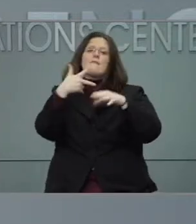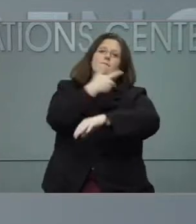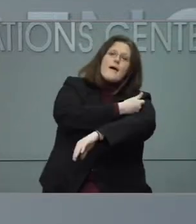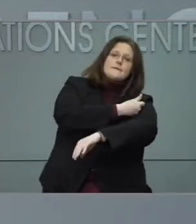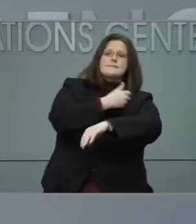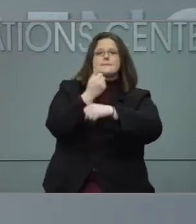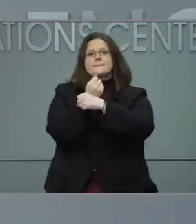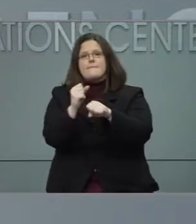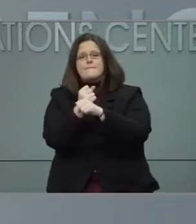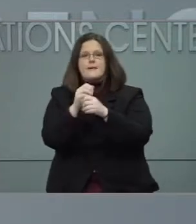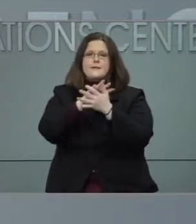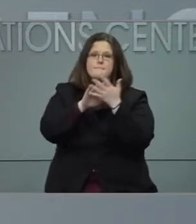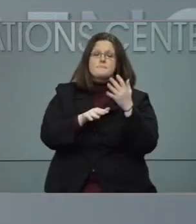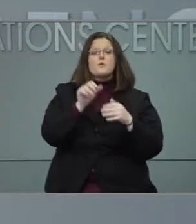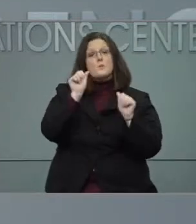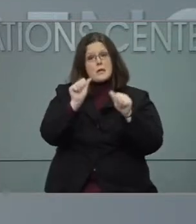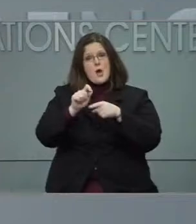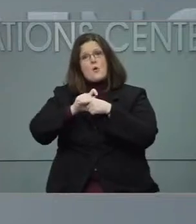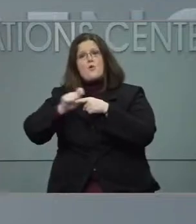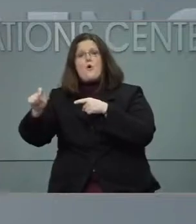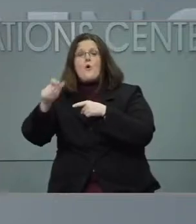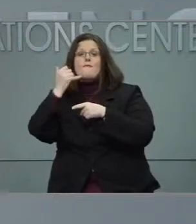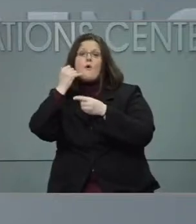also have a help center you can call,